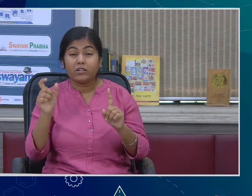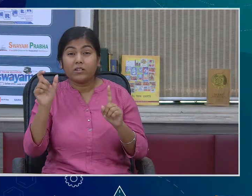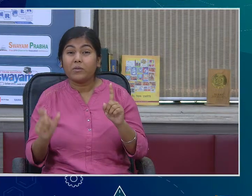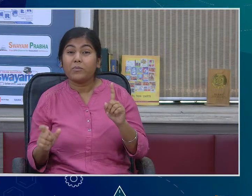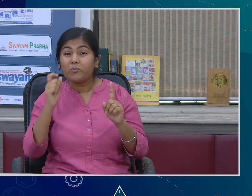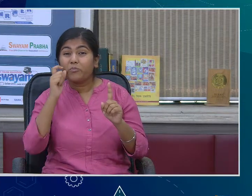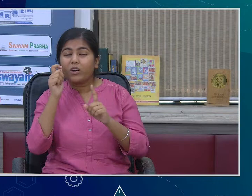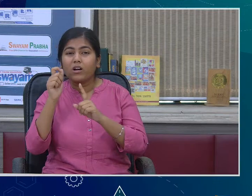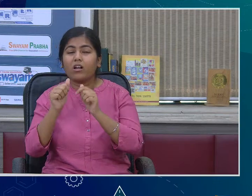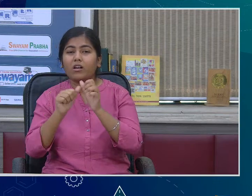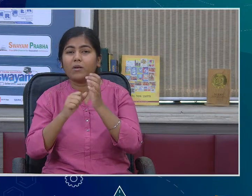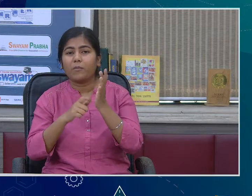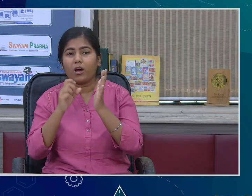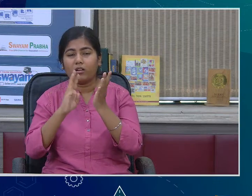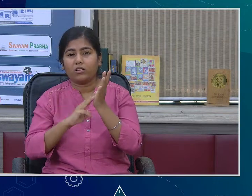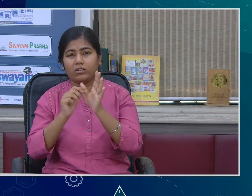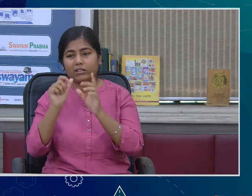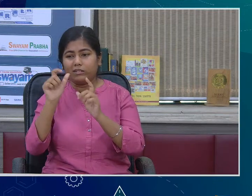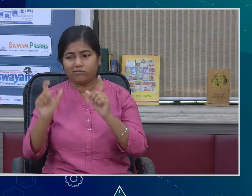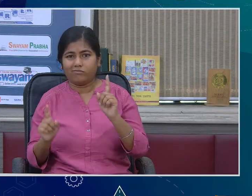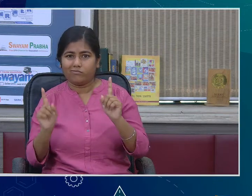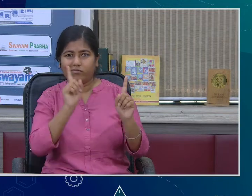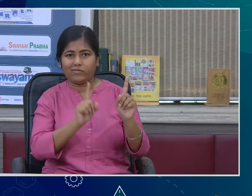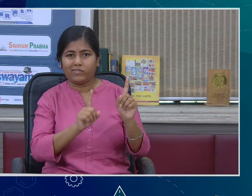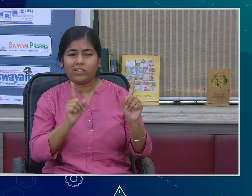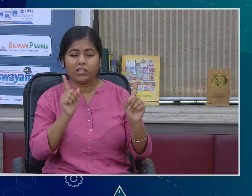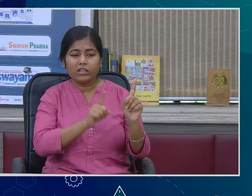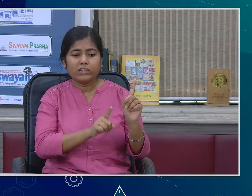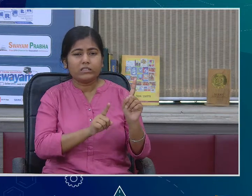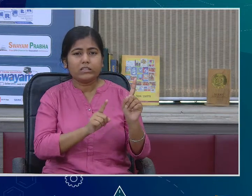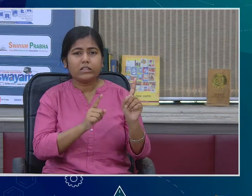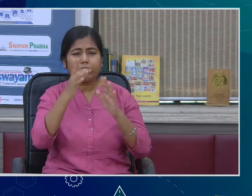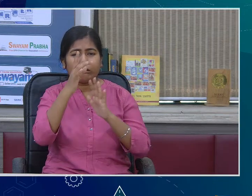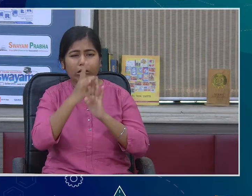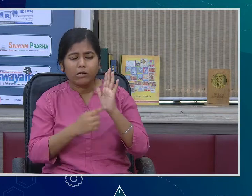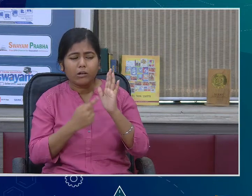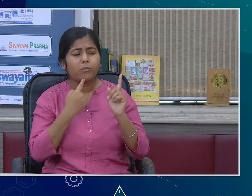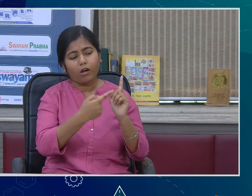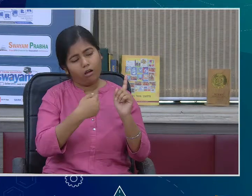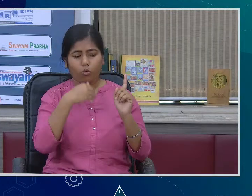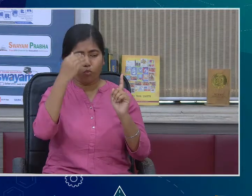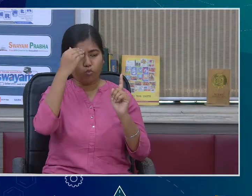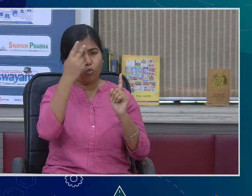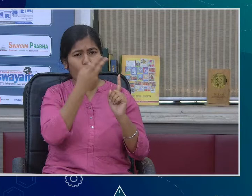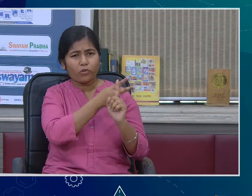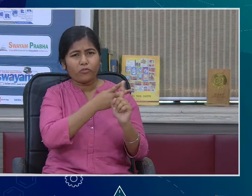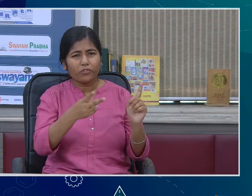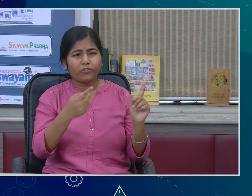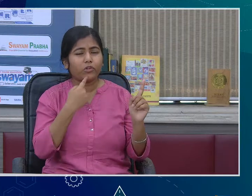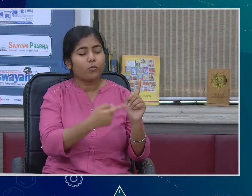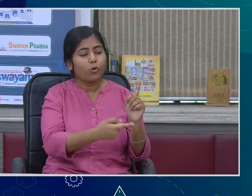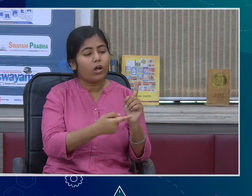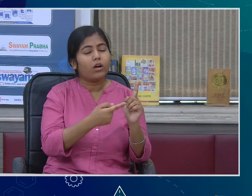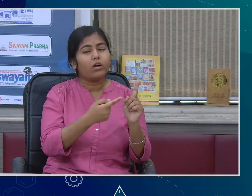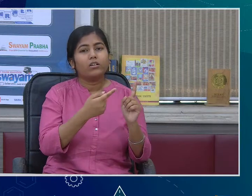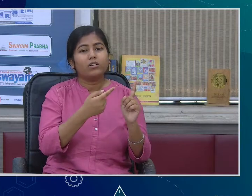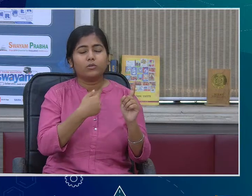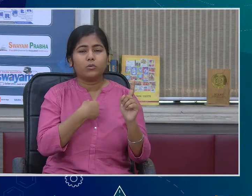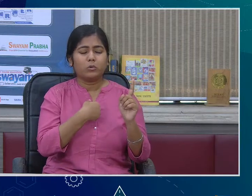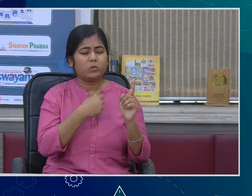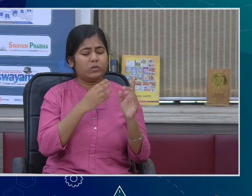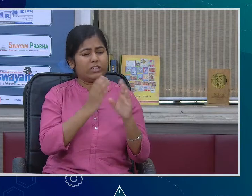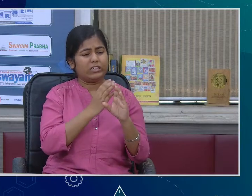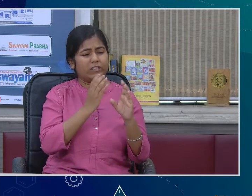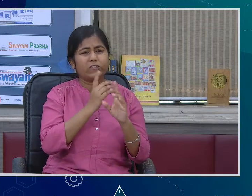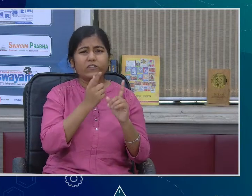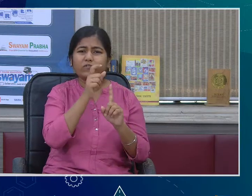details about him, now he doubted himself. And he decided to confirm. So what he did,